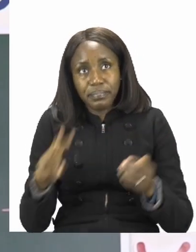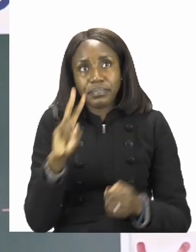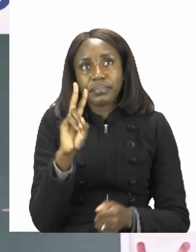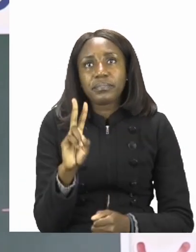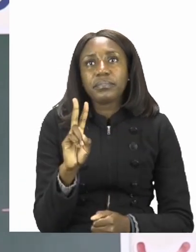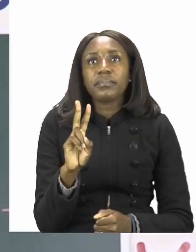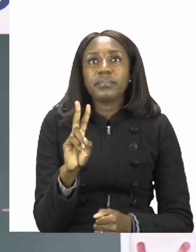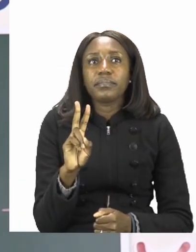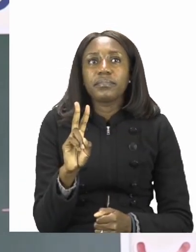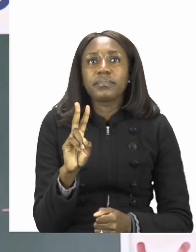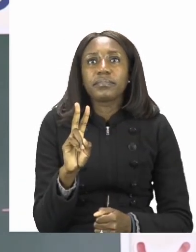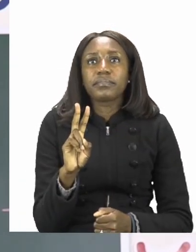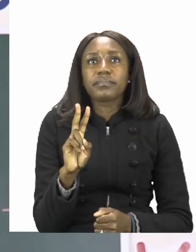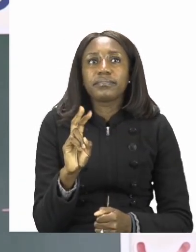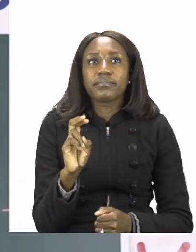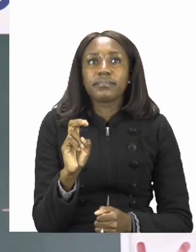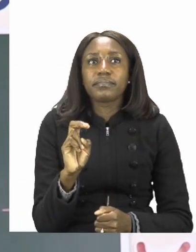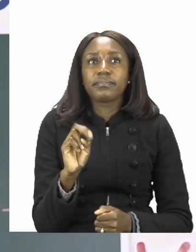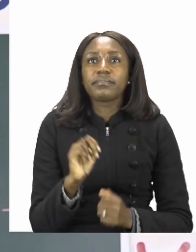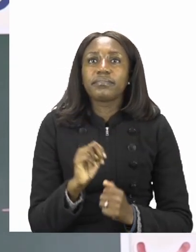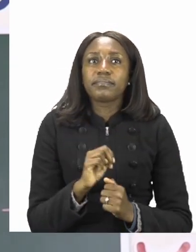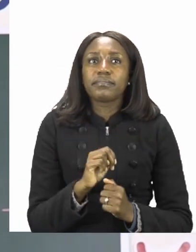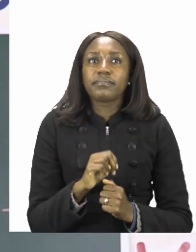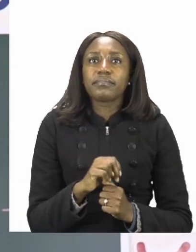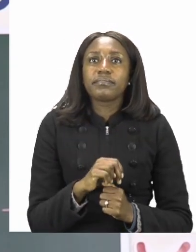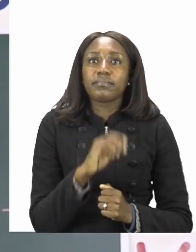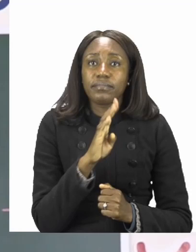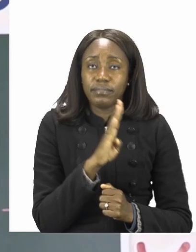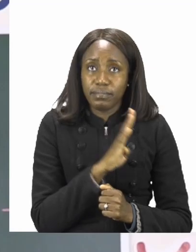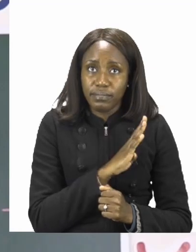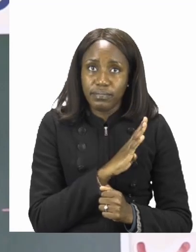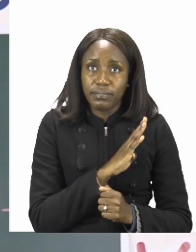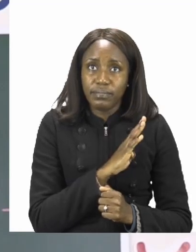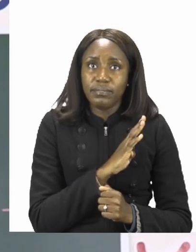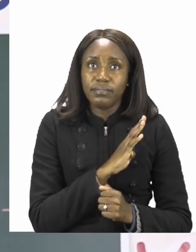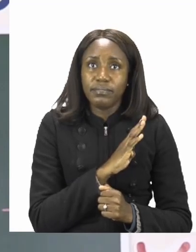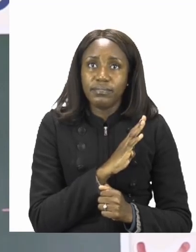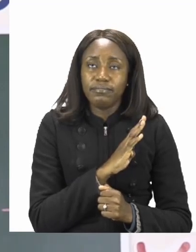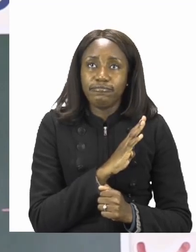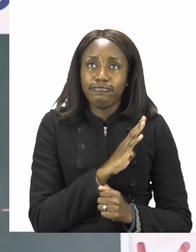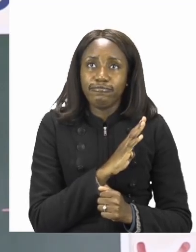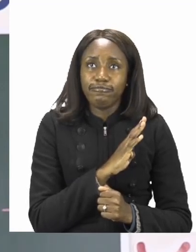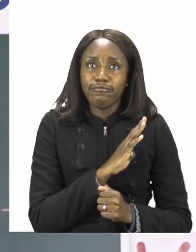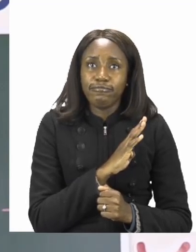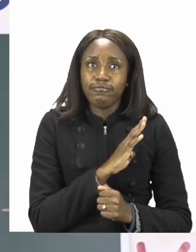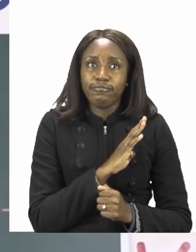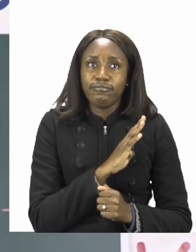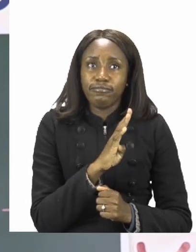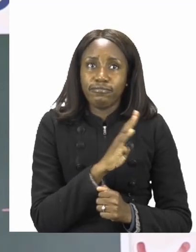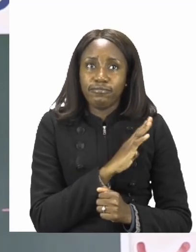counting backwards. So we say 44 is already there.